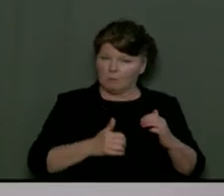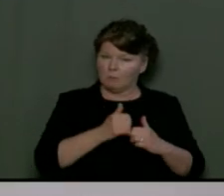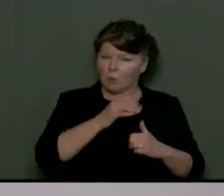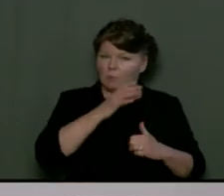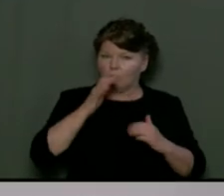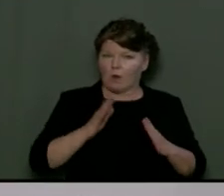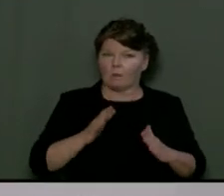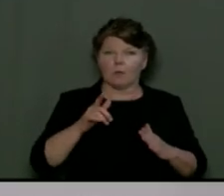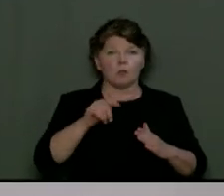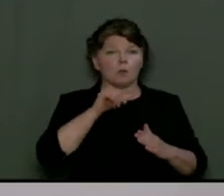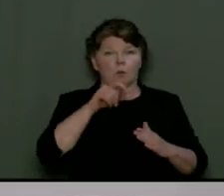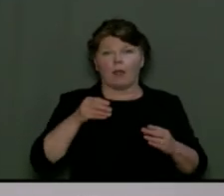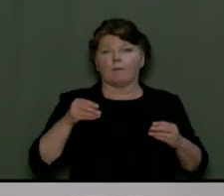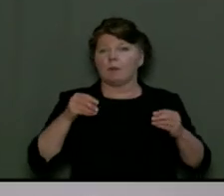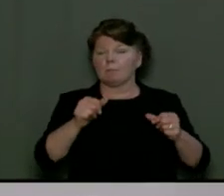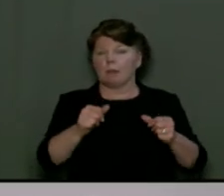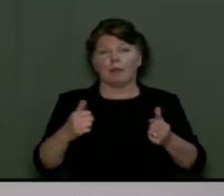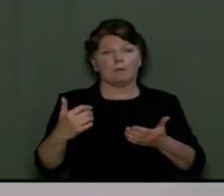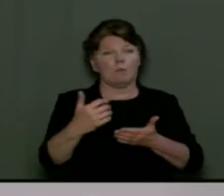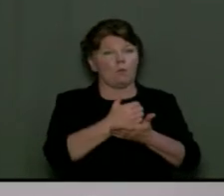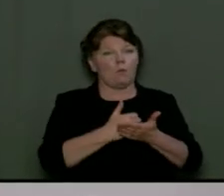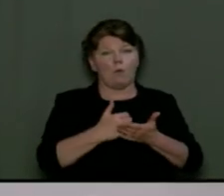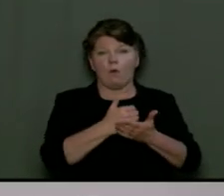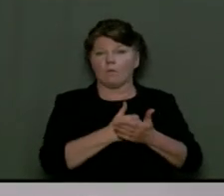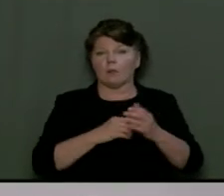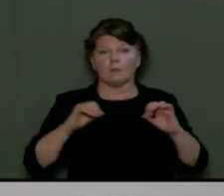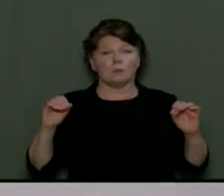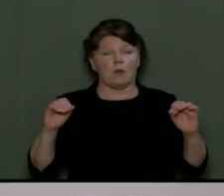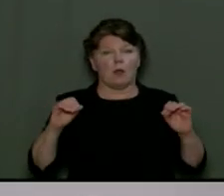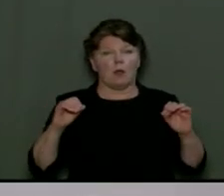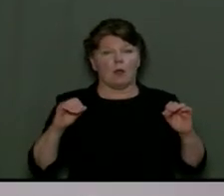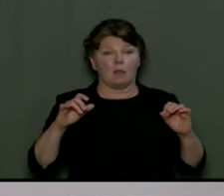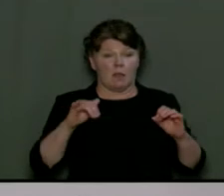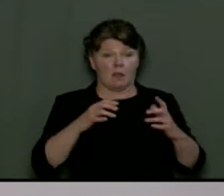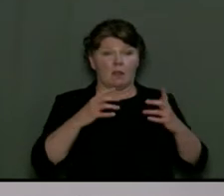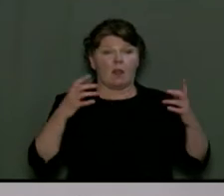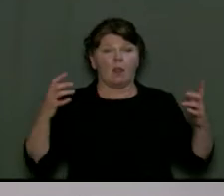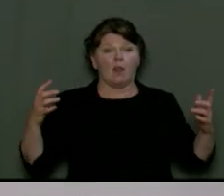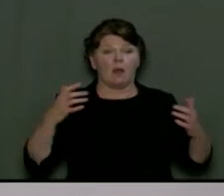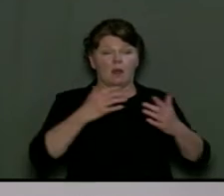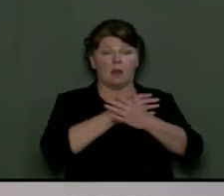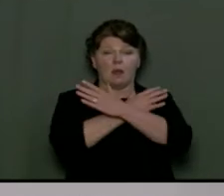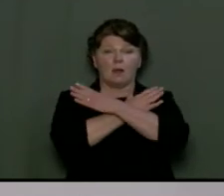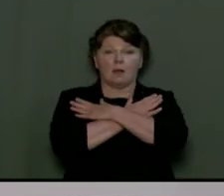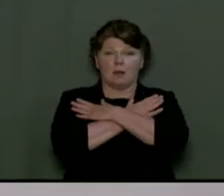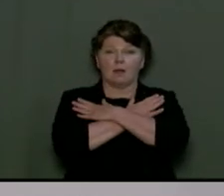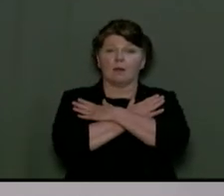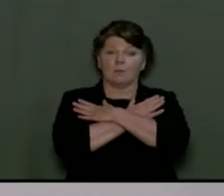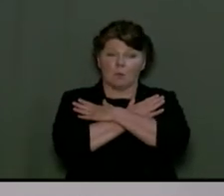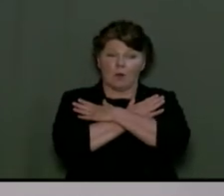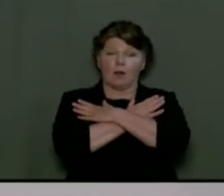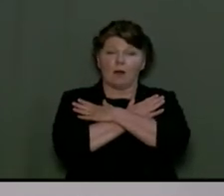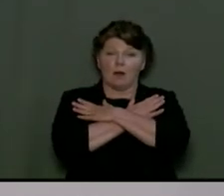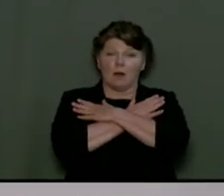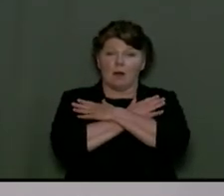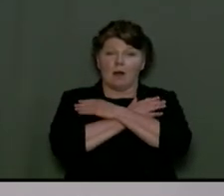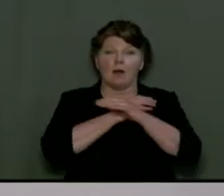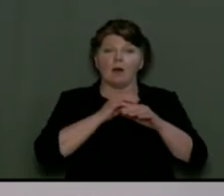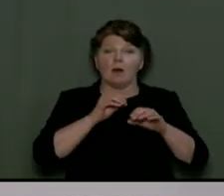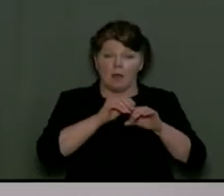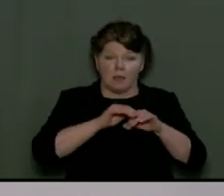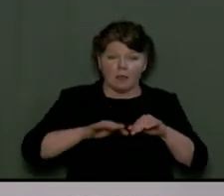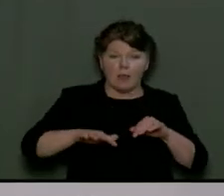you don't have to plant or harvest, that means a lot of rest. And it means that the land gets